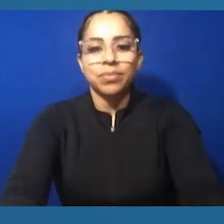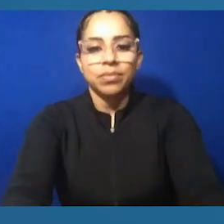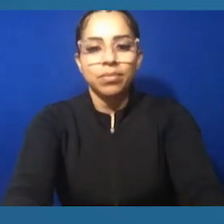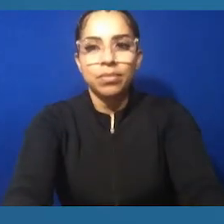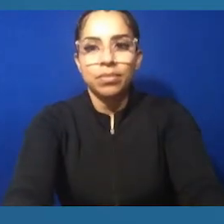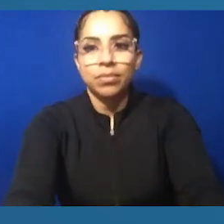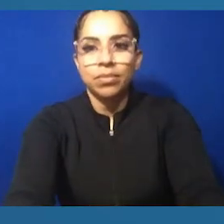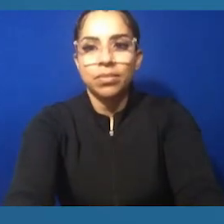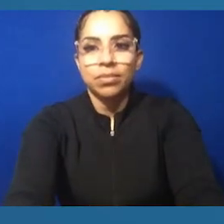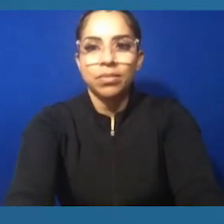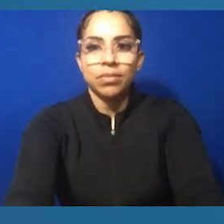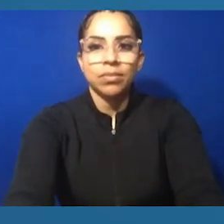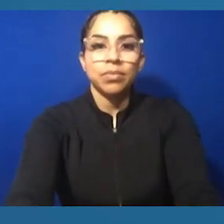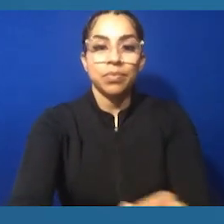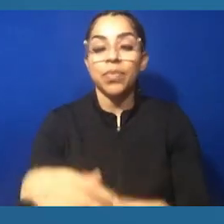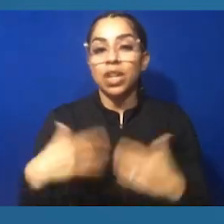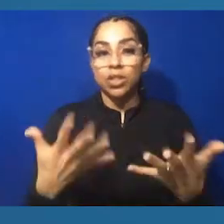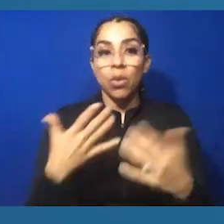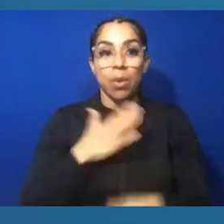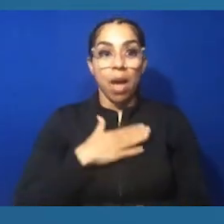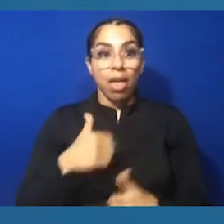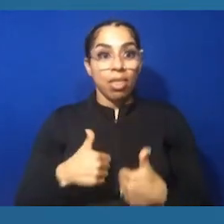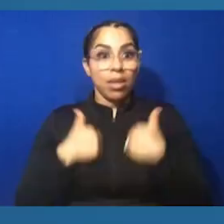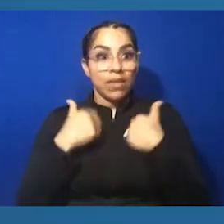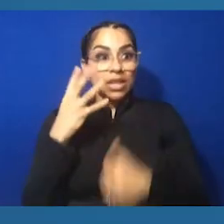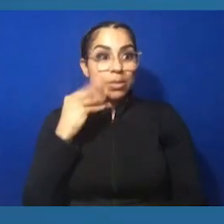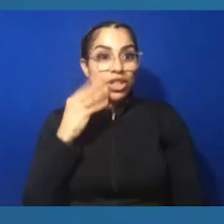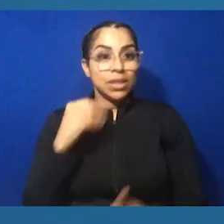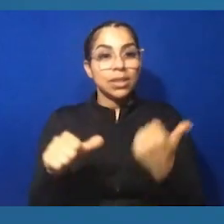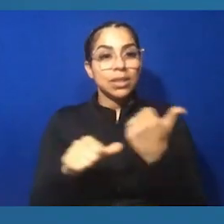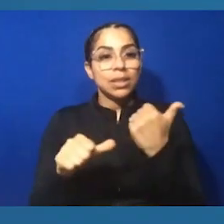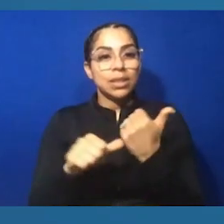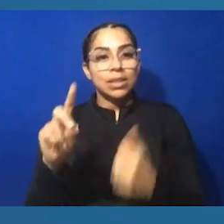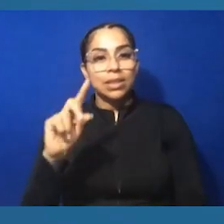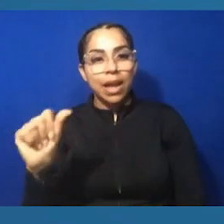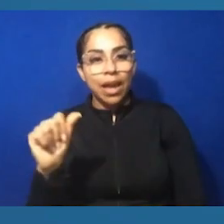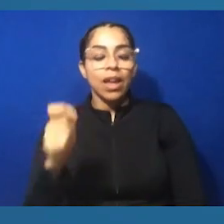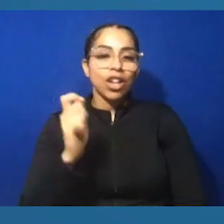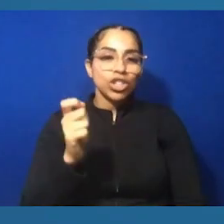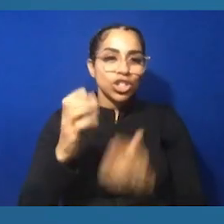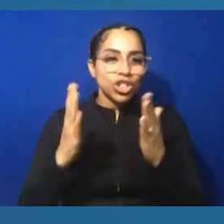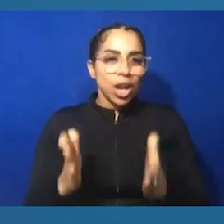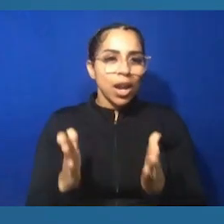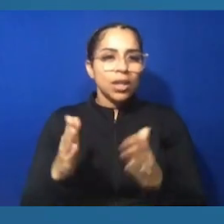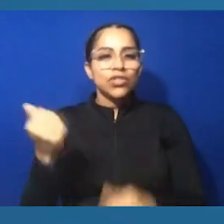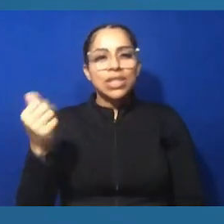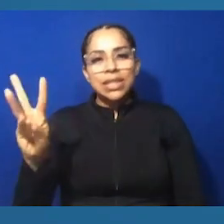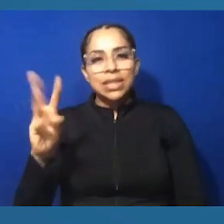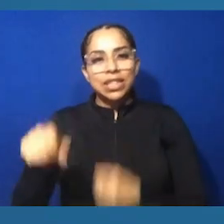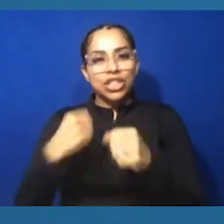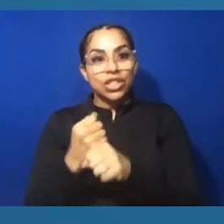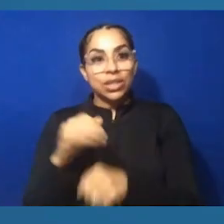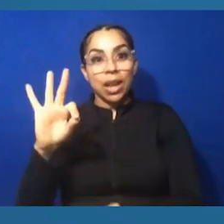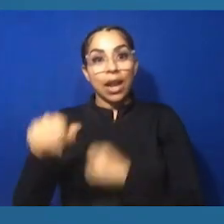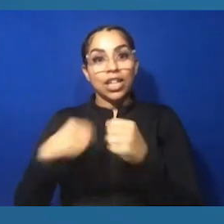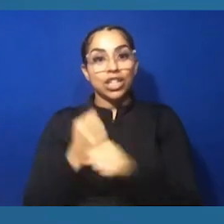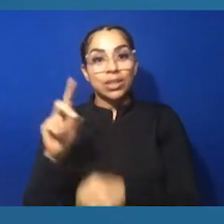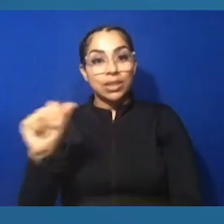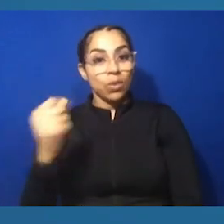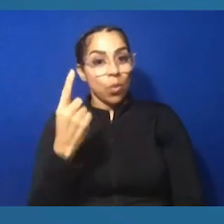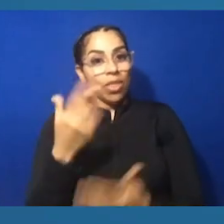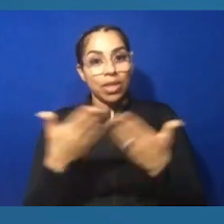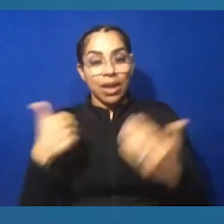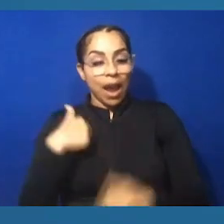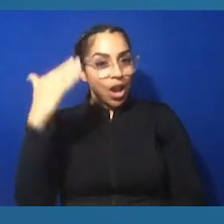outside my lived experience as an assistant DA, a judge for 16 years, 9 years as a DA, one thing that I know for sure, you got to